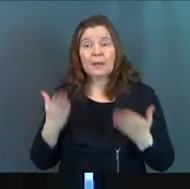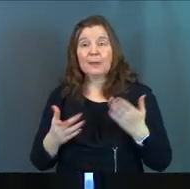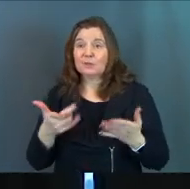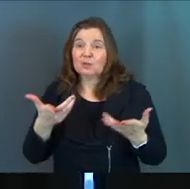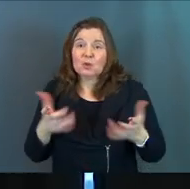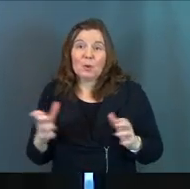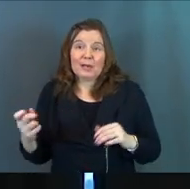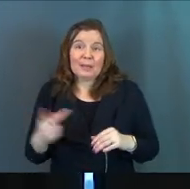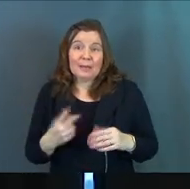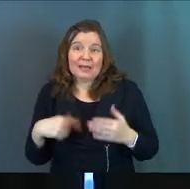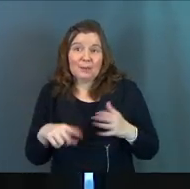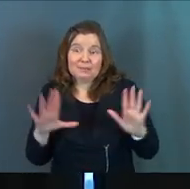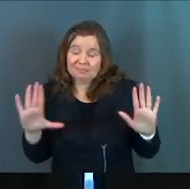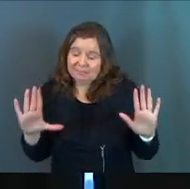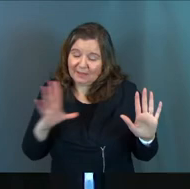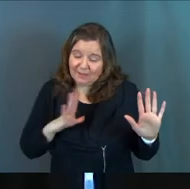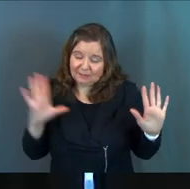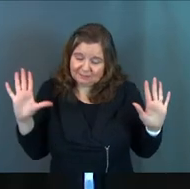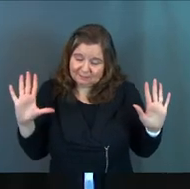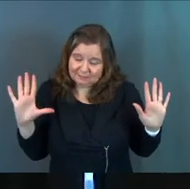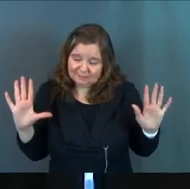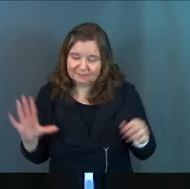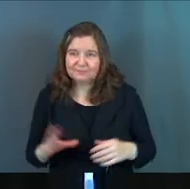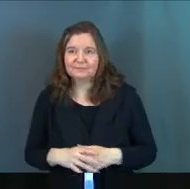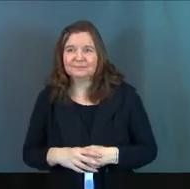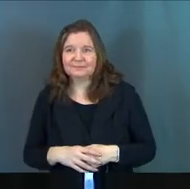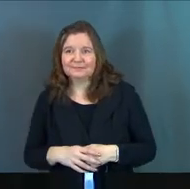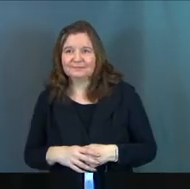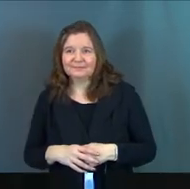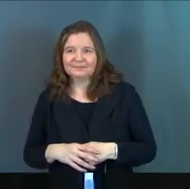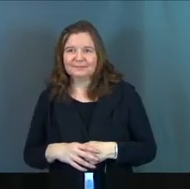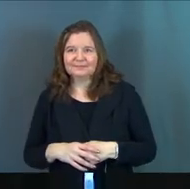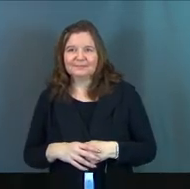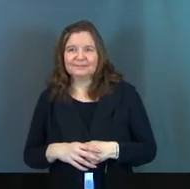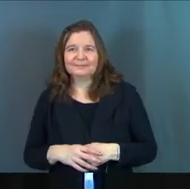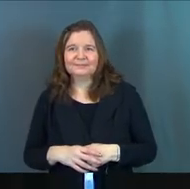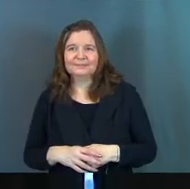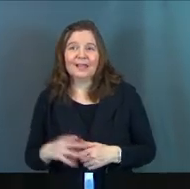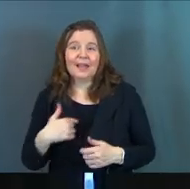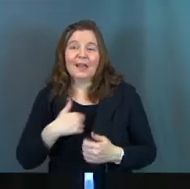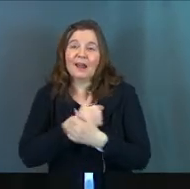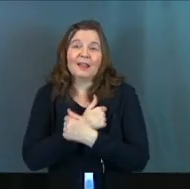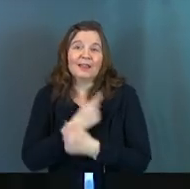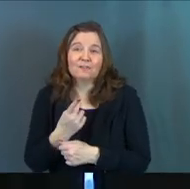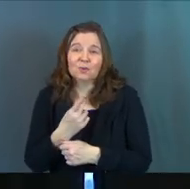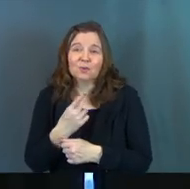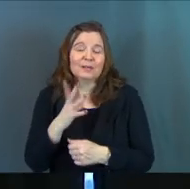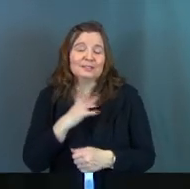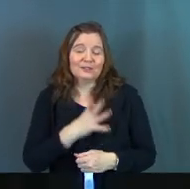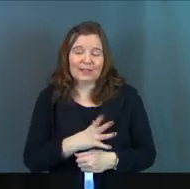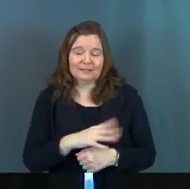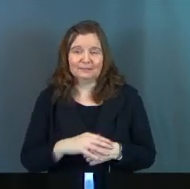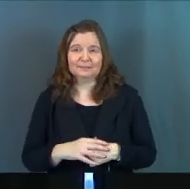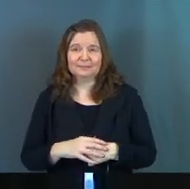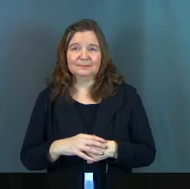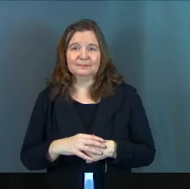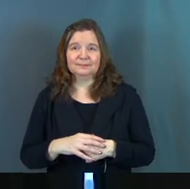maybe you don't want to come back next week. That's fine. That's totally fine. And I love you, and it's totally